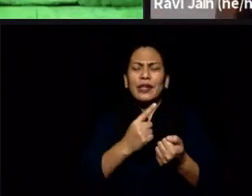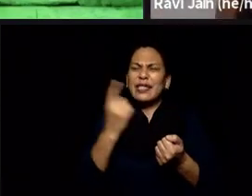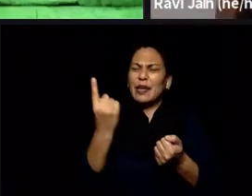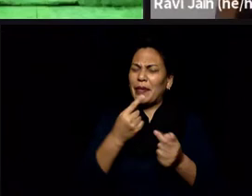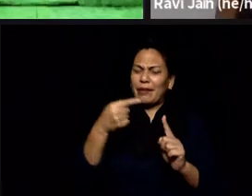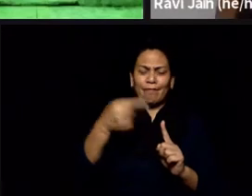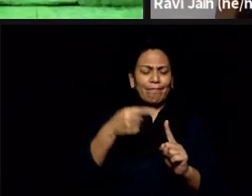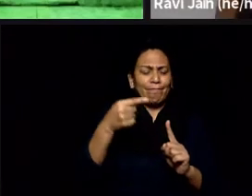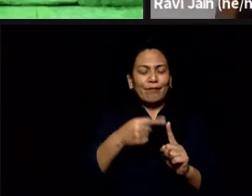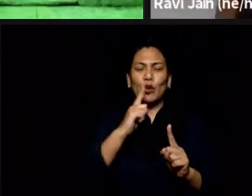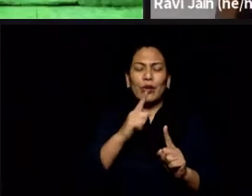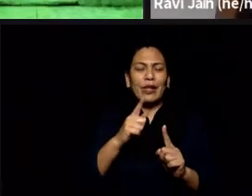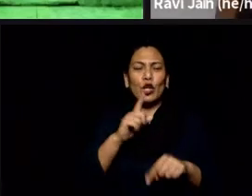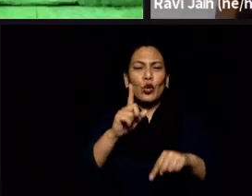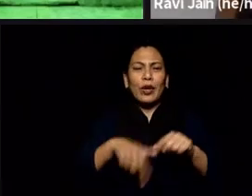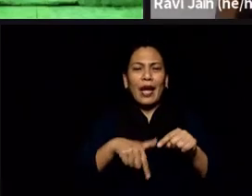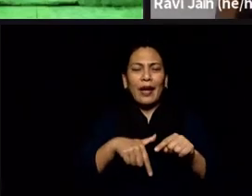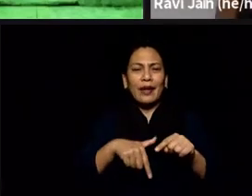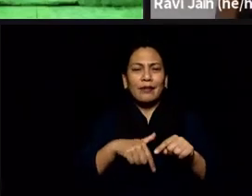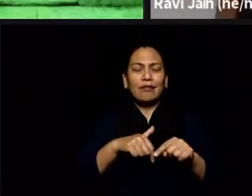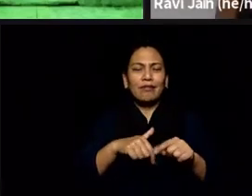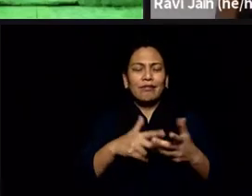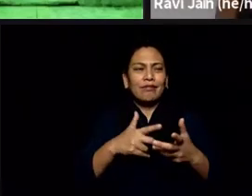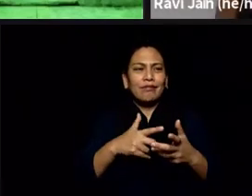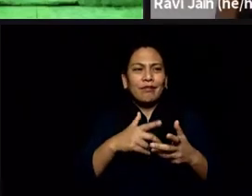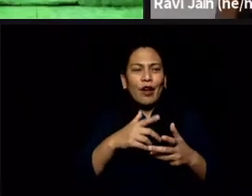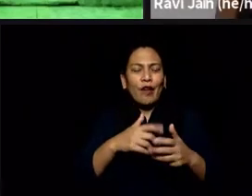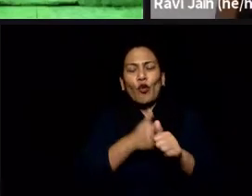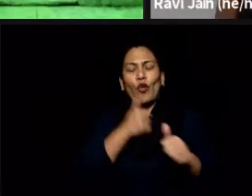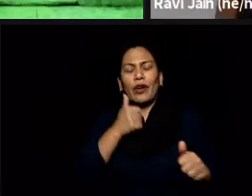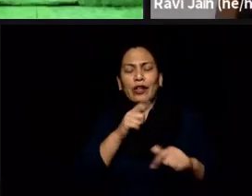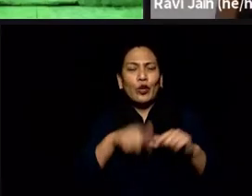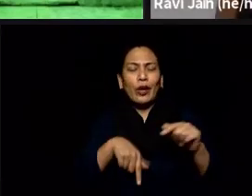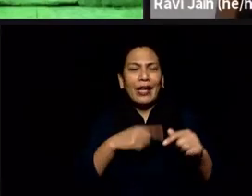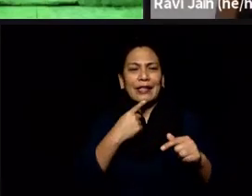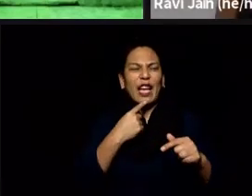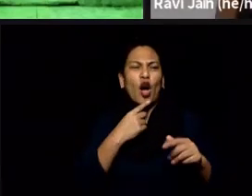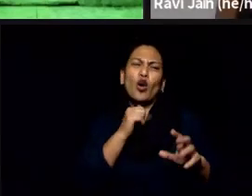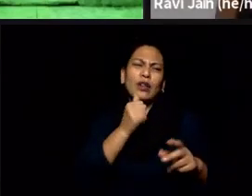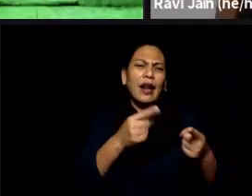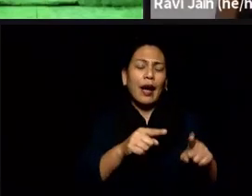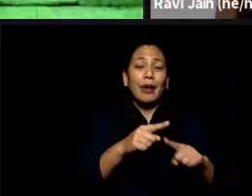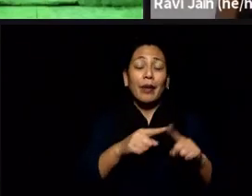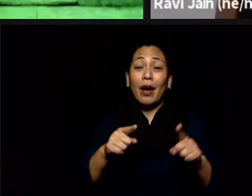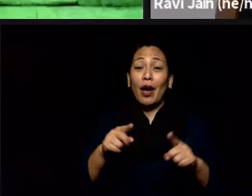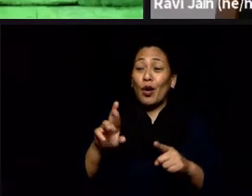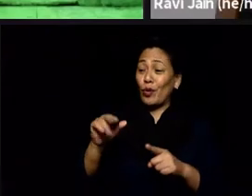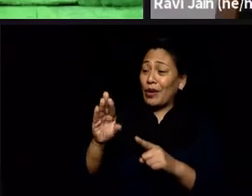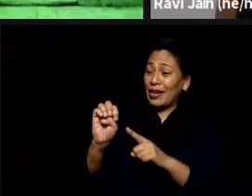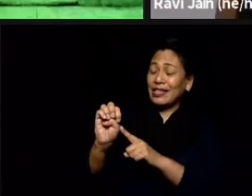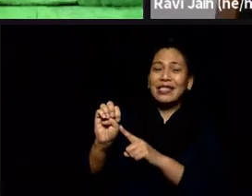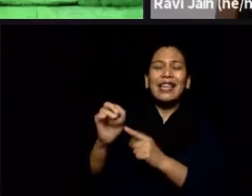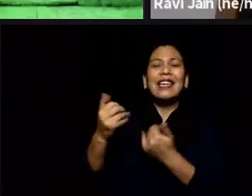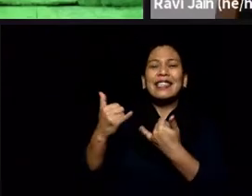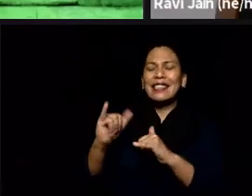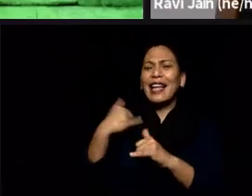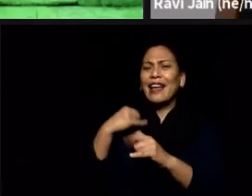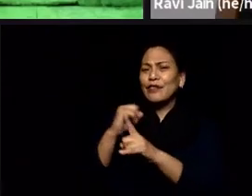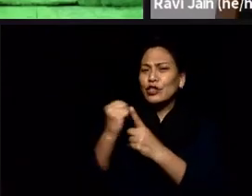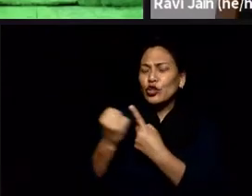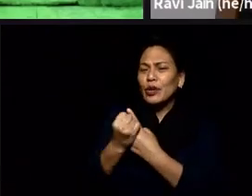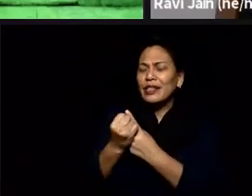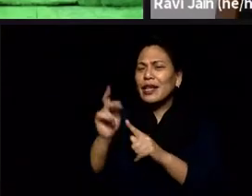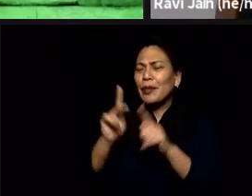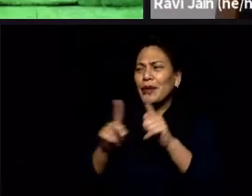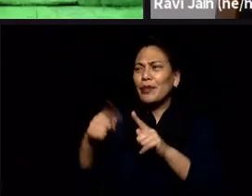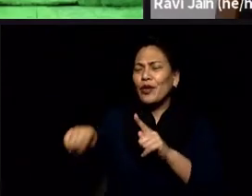are undeniable. There's still things about race where we still need to force ourselves to say, I believe you. We dismiss and